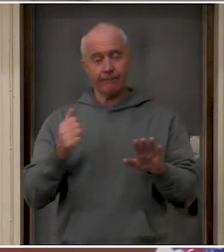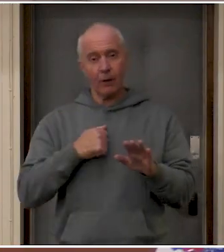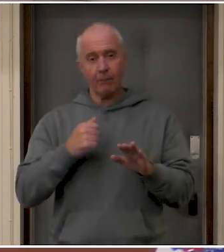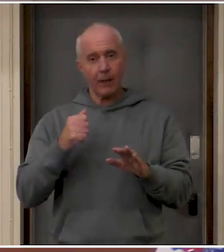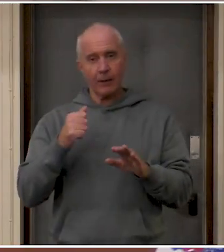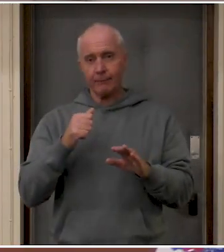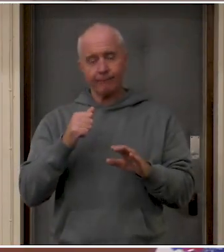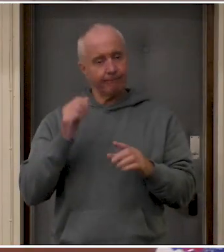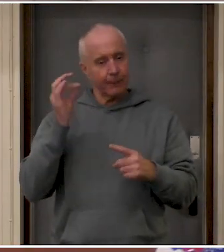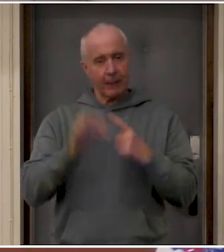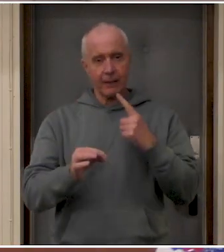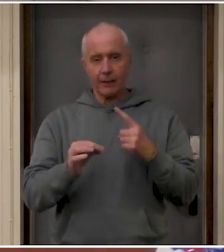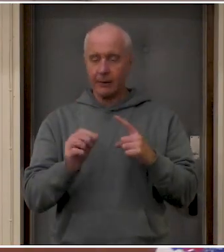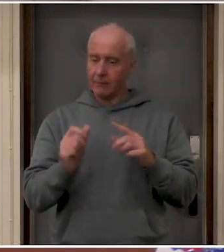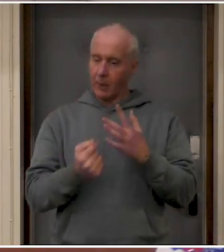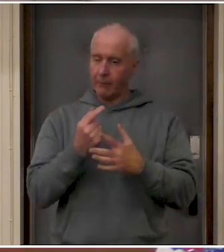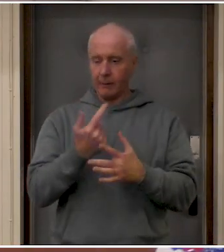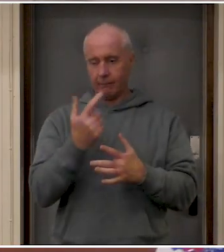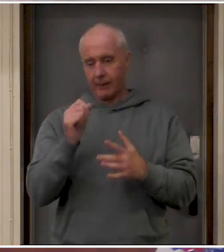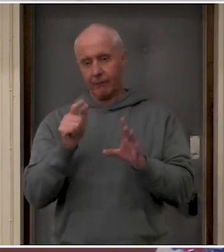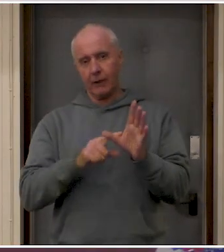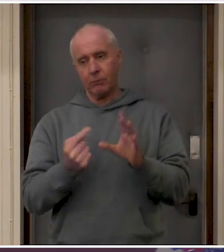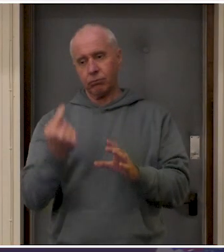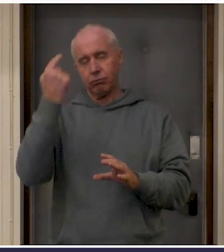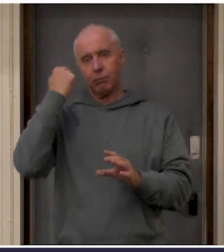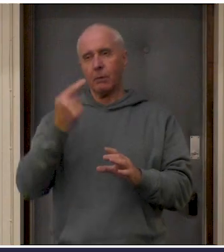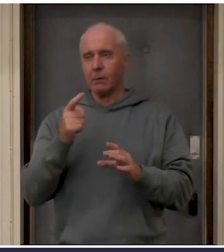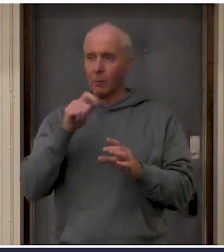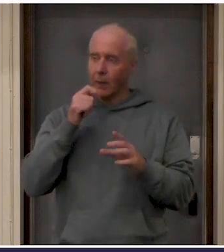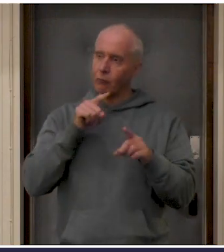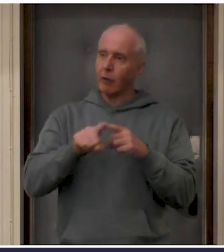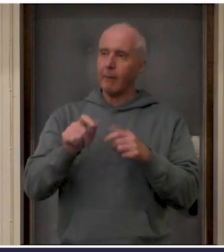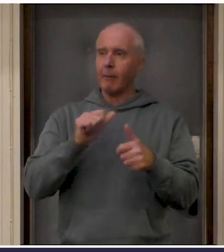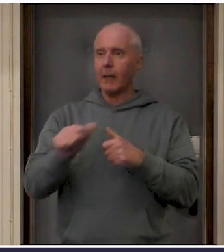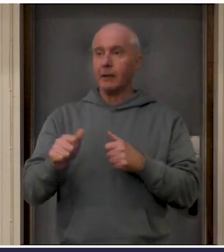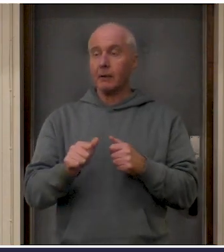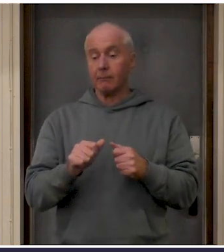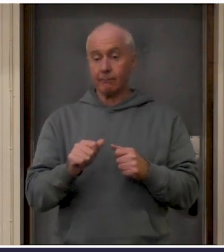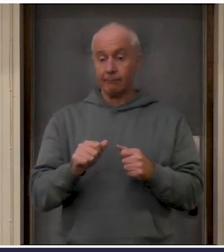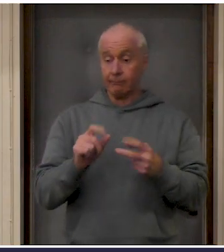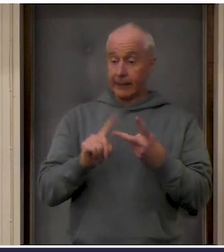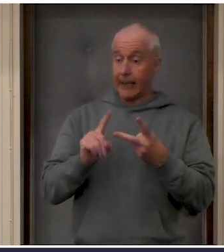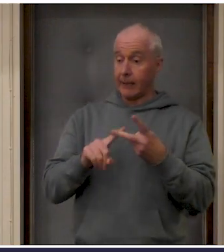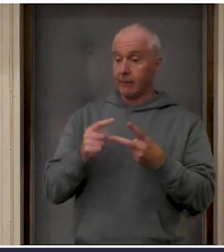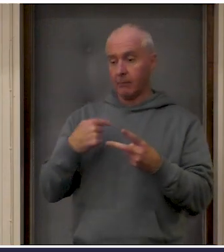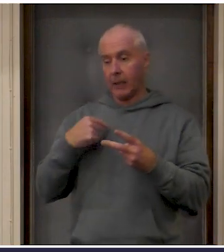what happened sort of 70 years ago, so I'll do my best if there's questions, but I'm more an expert on the second half.